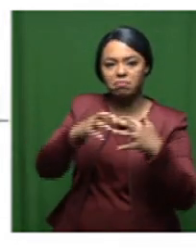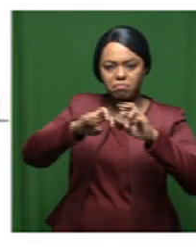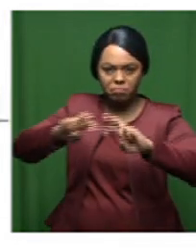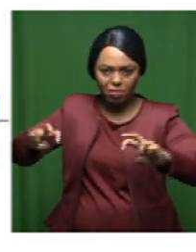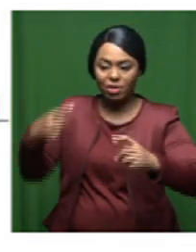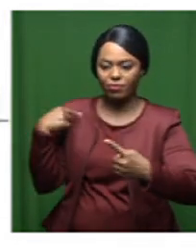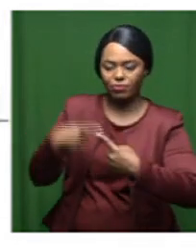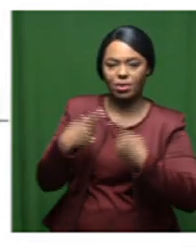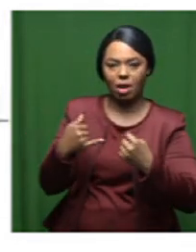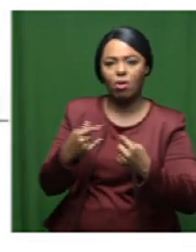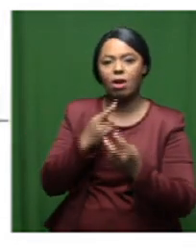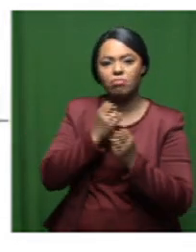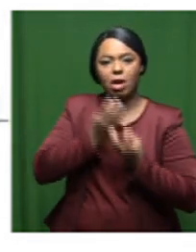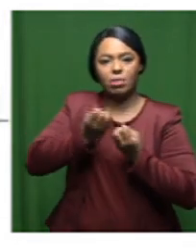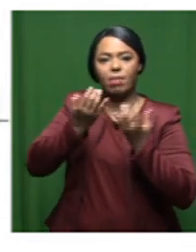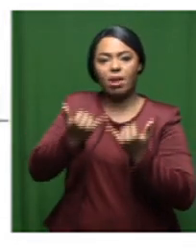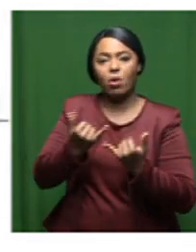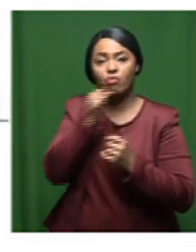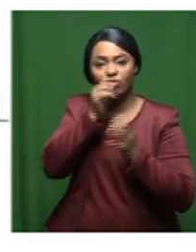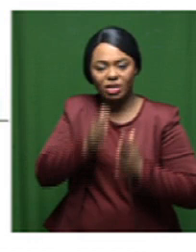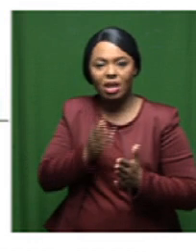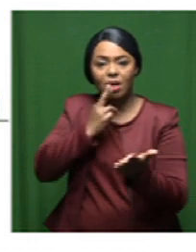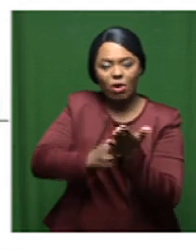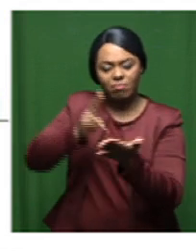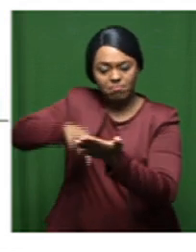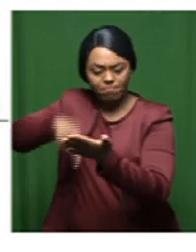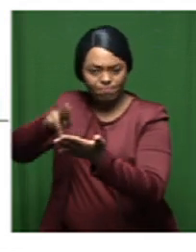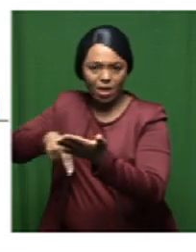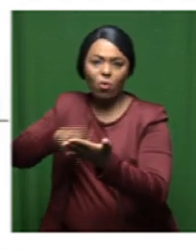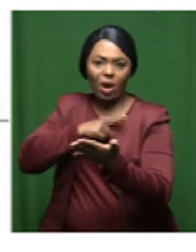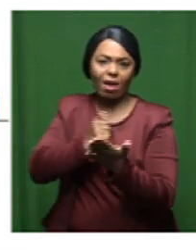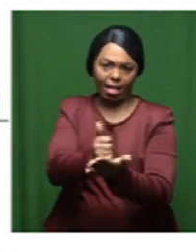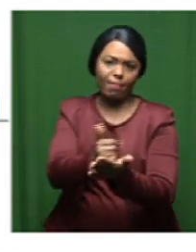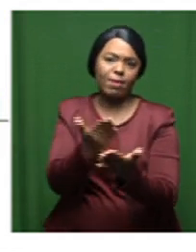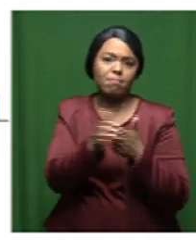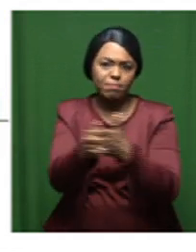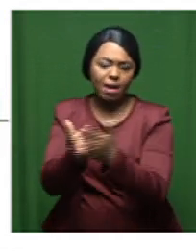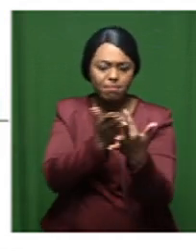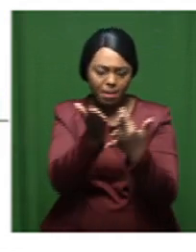unpacking that for us. So if you're a musician, take a look at that report and find ways of making revenue